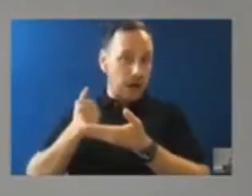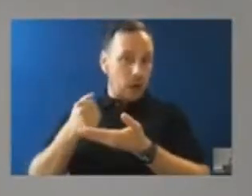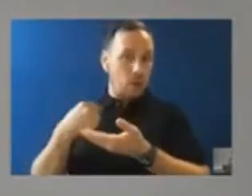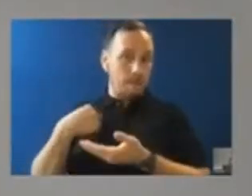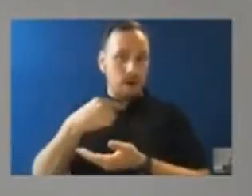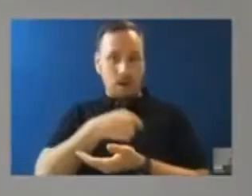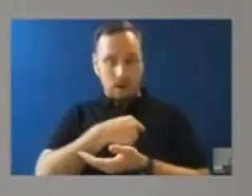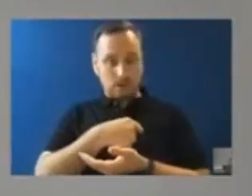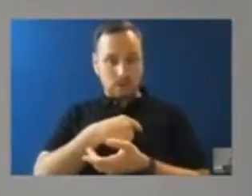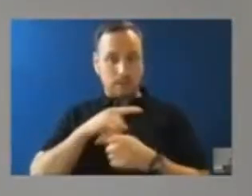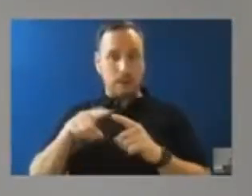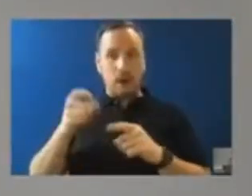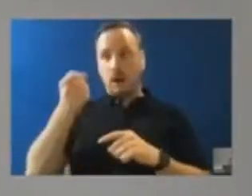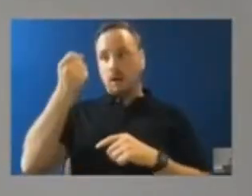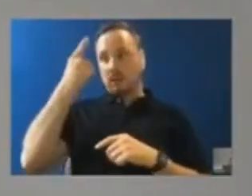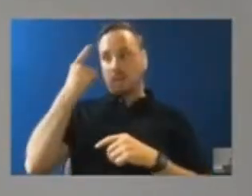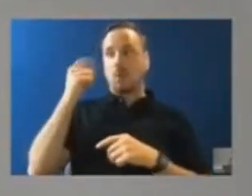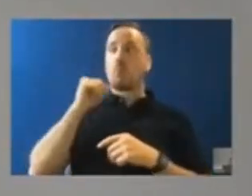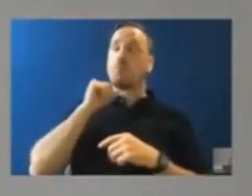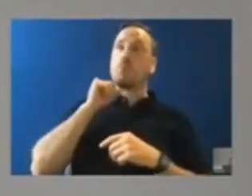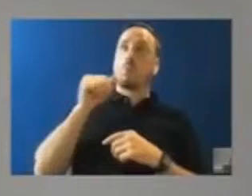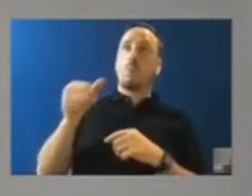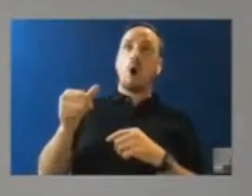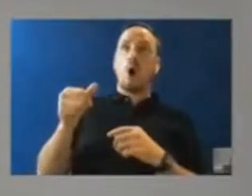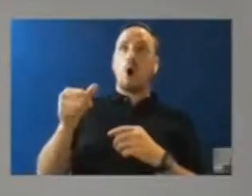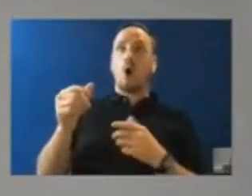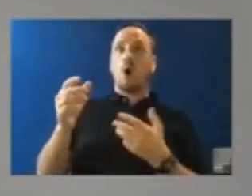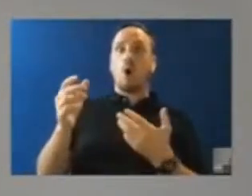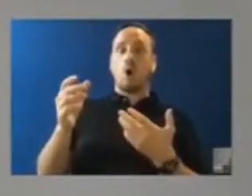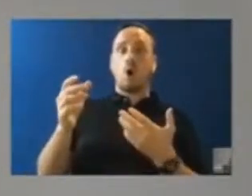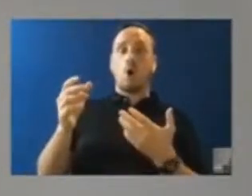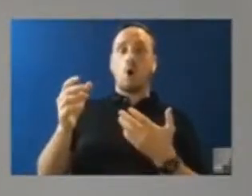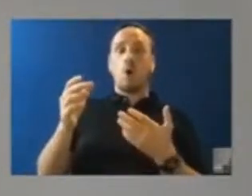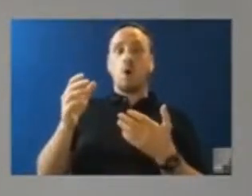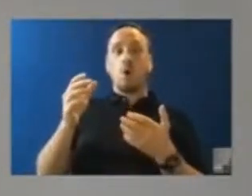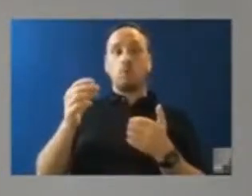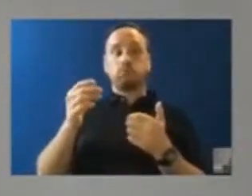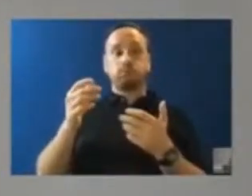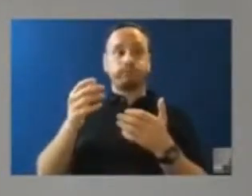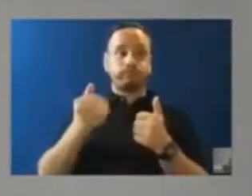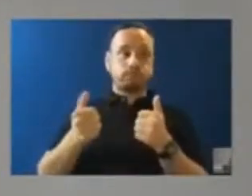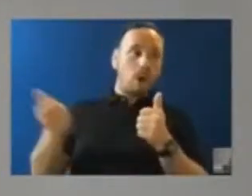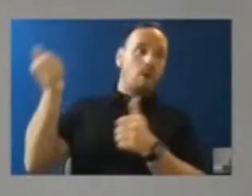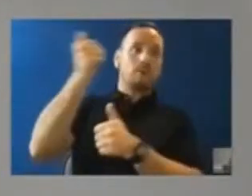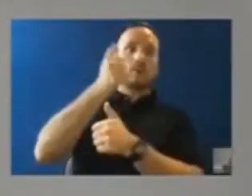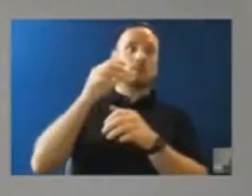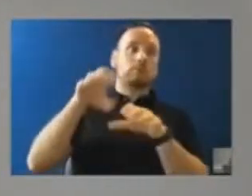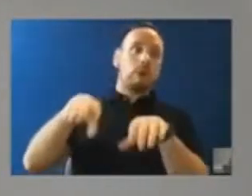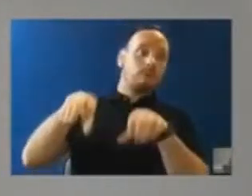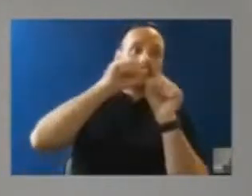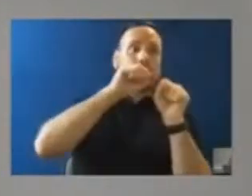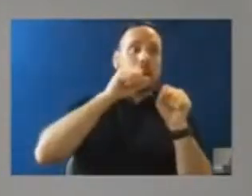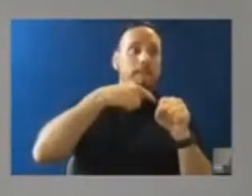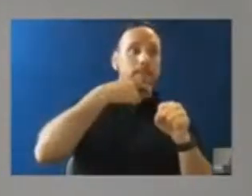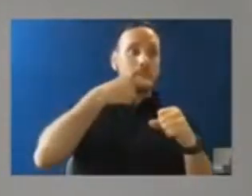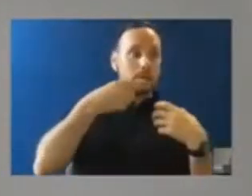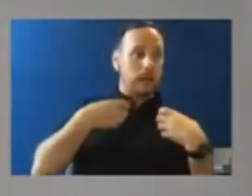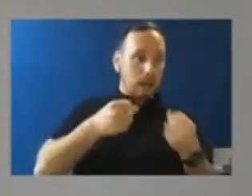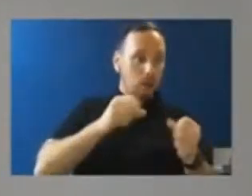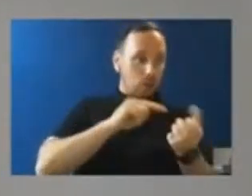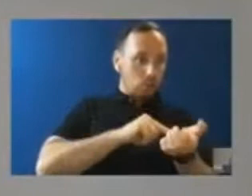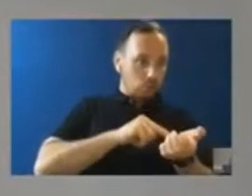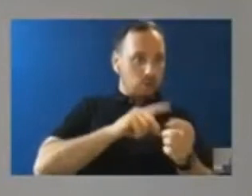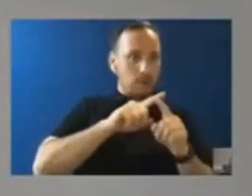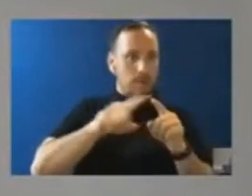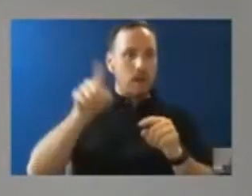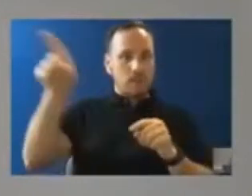what the public health nurses do for us, but there are some functions that they can help with in a school building to free up